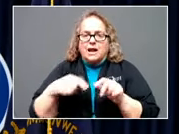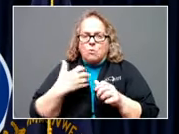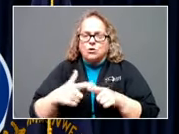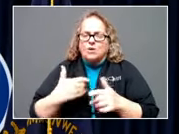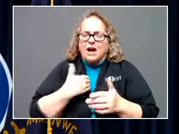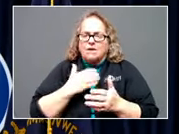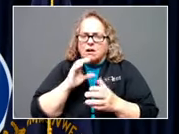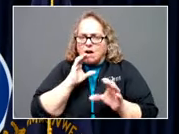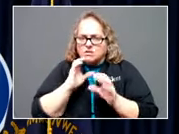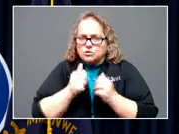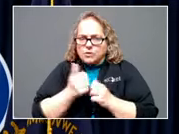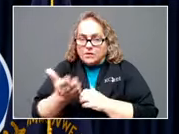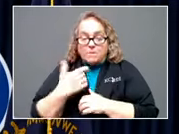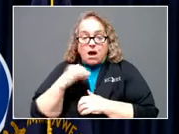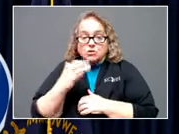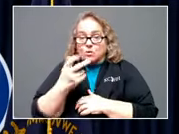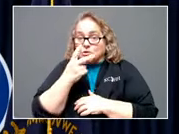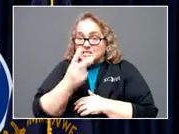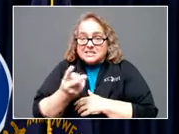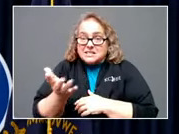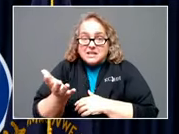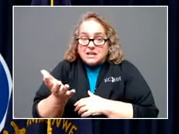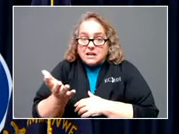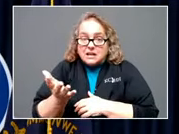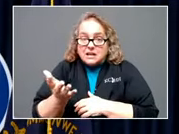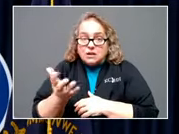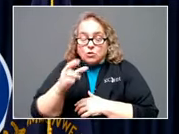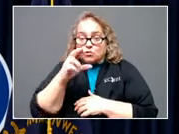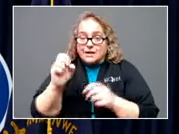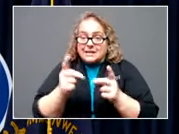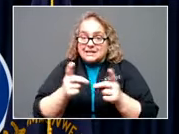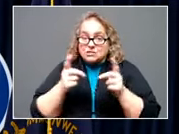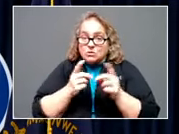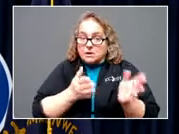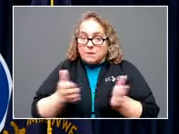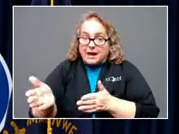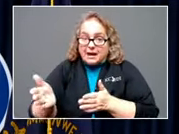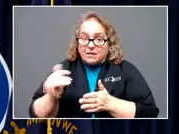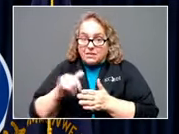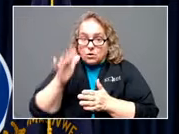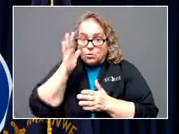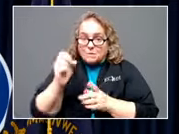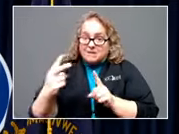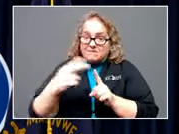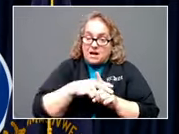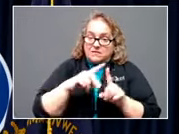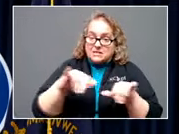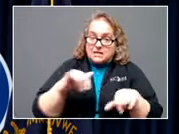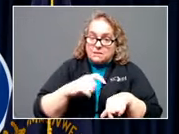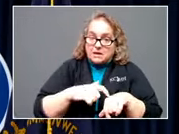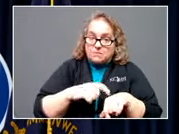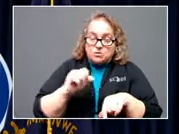I also want to see the redistricting plan that I think will be filed at the same time. So I don't think